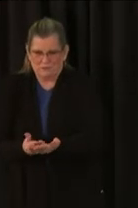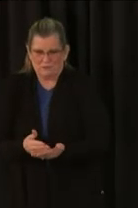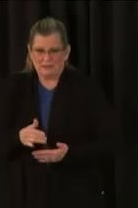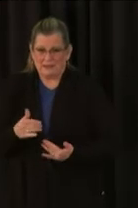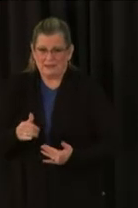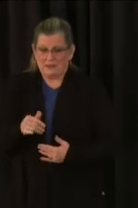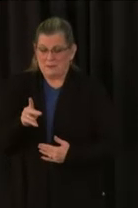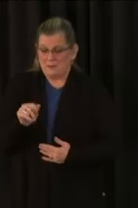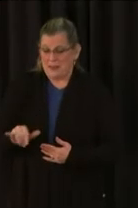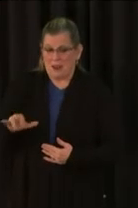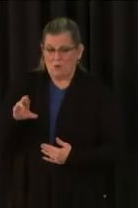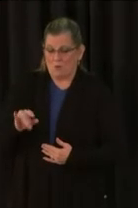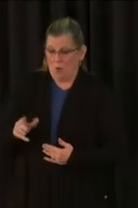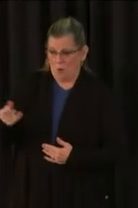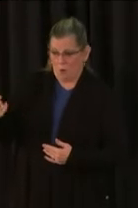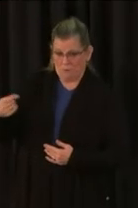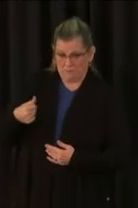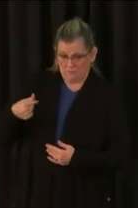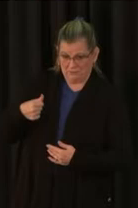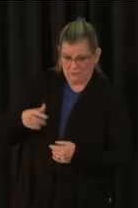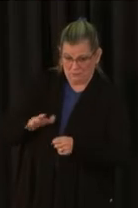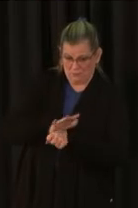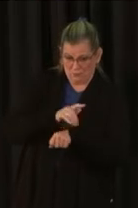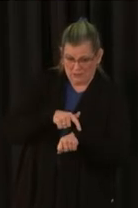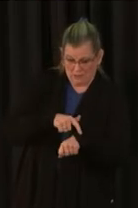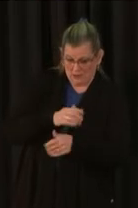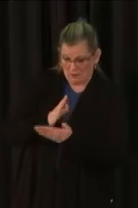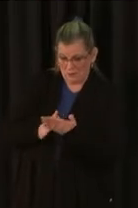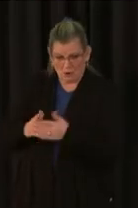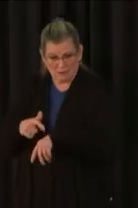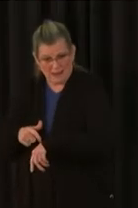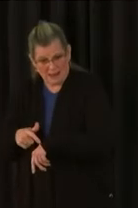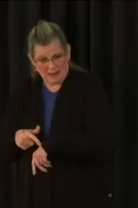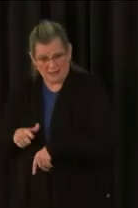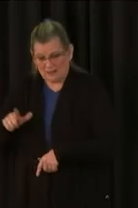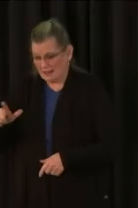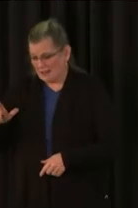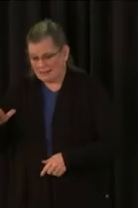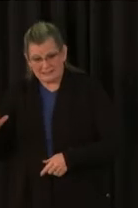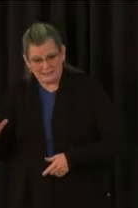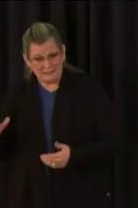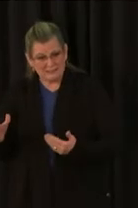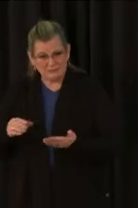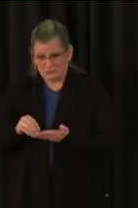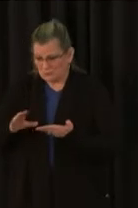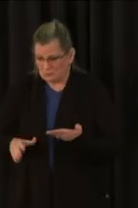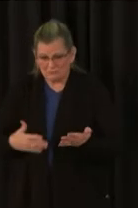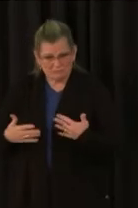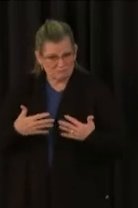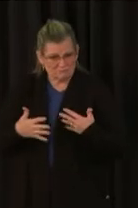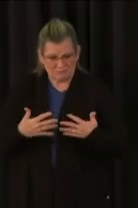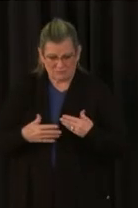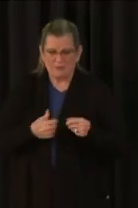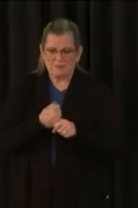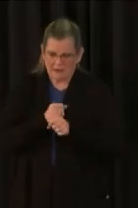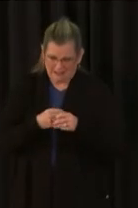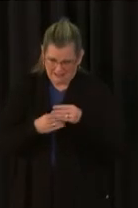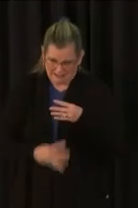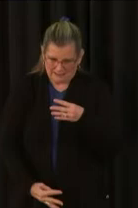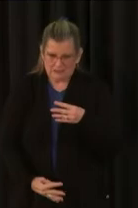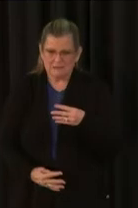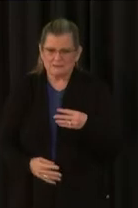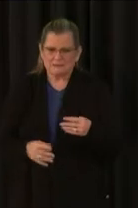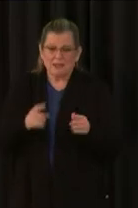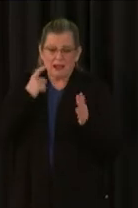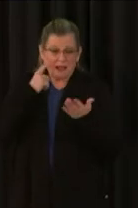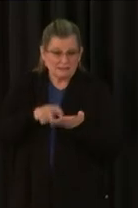payroll roster, including your full-time, part-time, independent contractors as well, is key. And also to